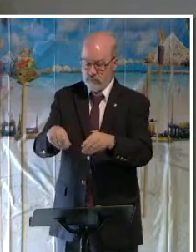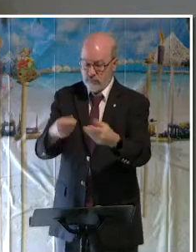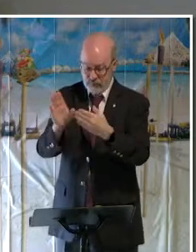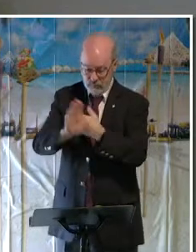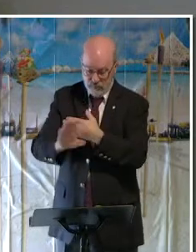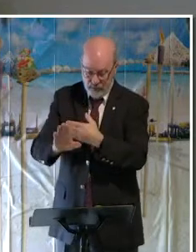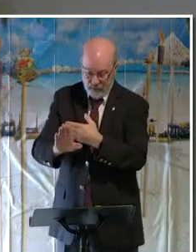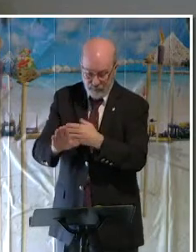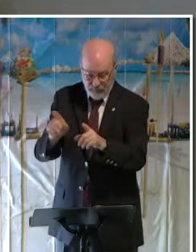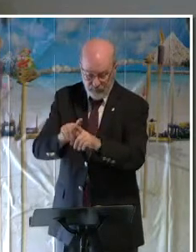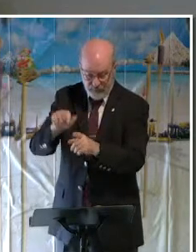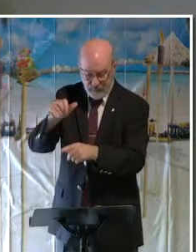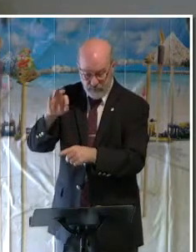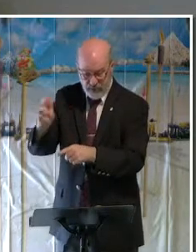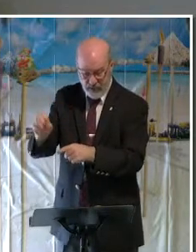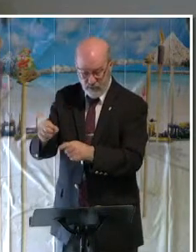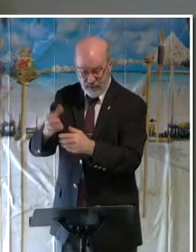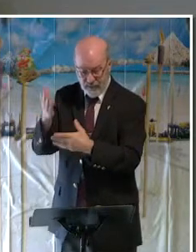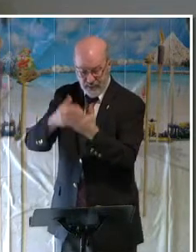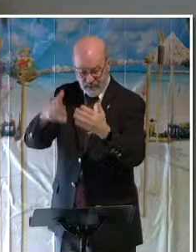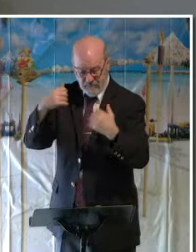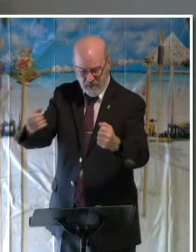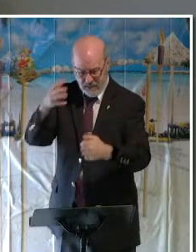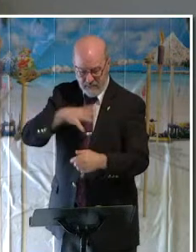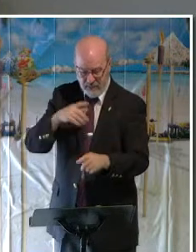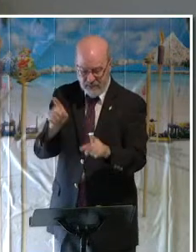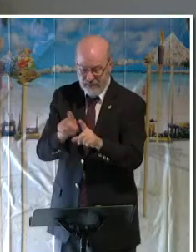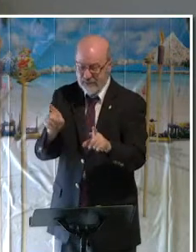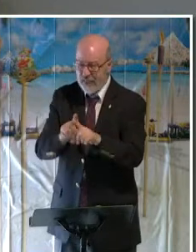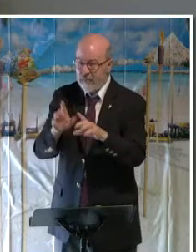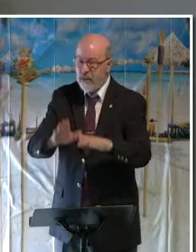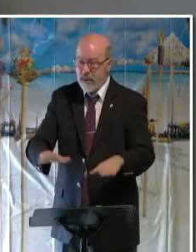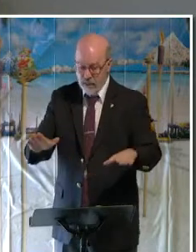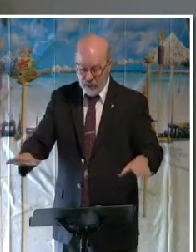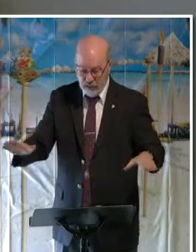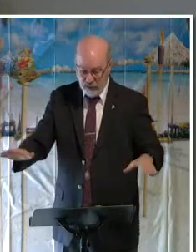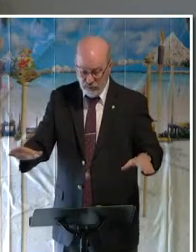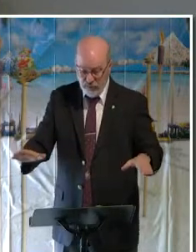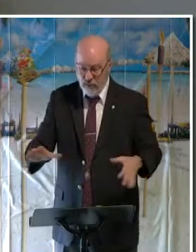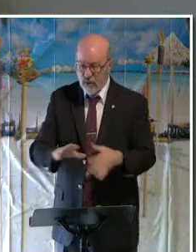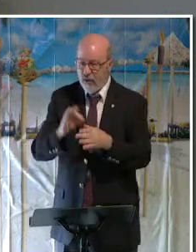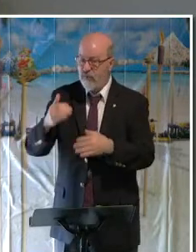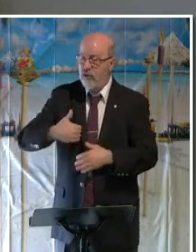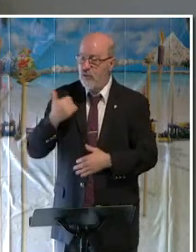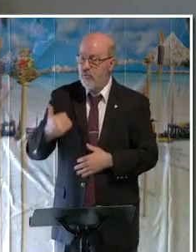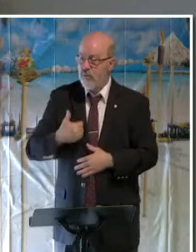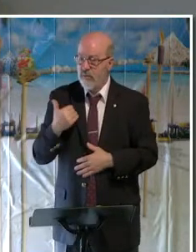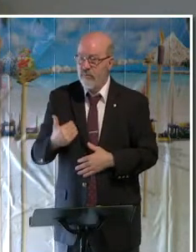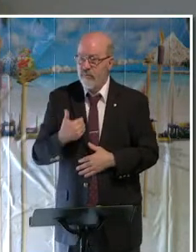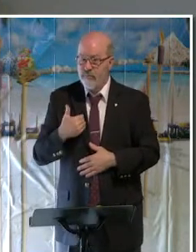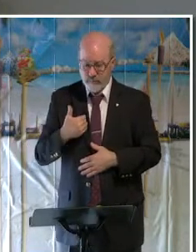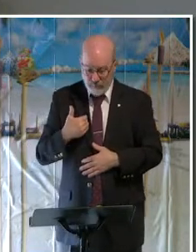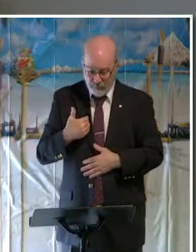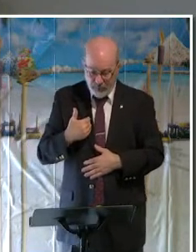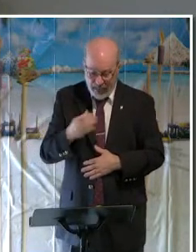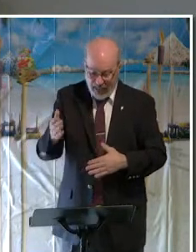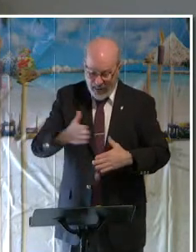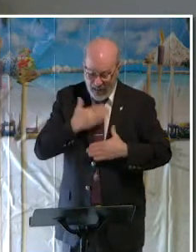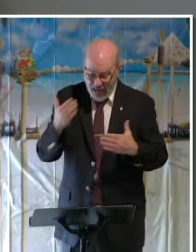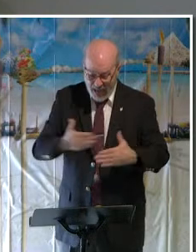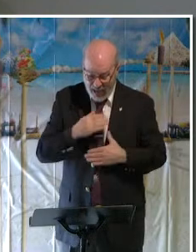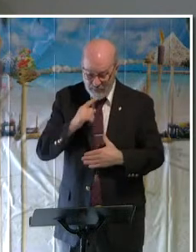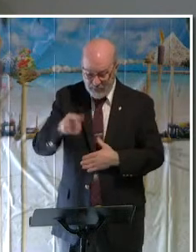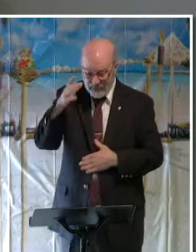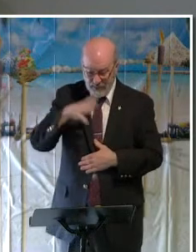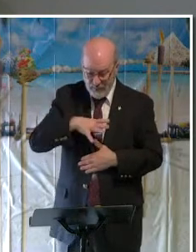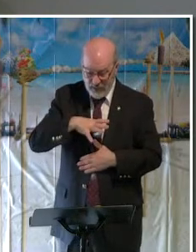protection. "As arrows are in the hand of a mighty man, so are children of the youth. And happy is